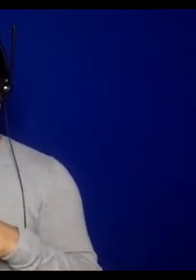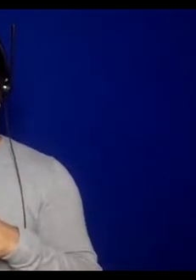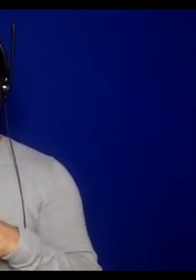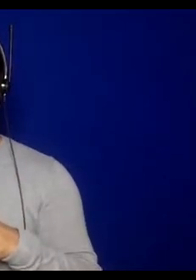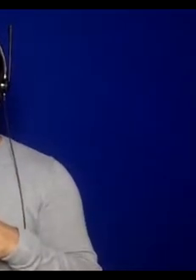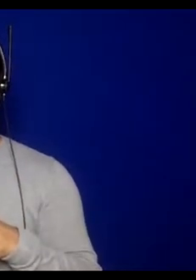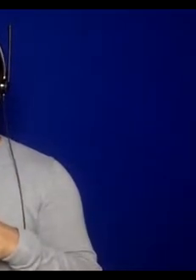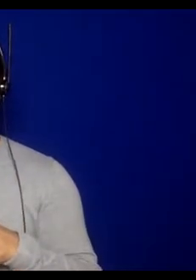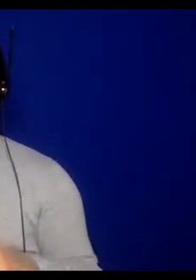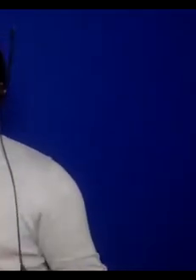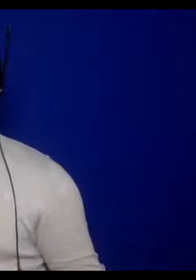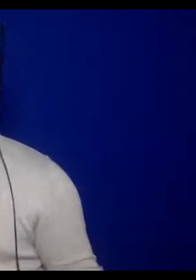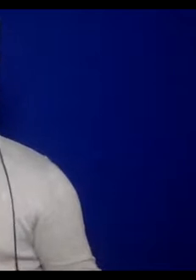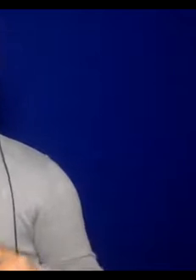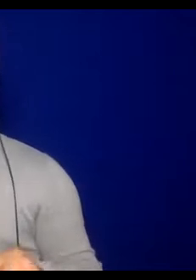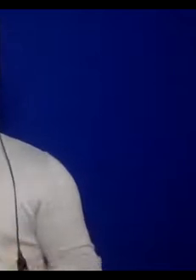I am curious